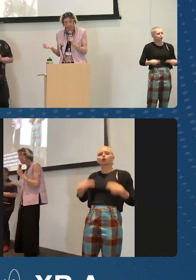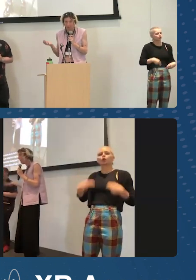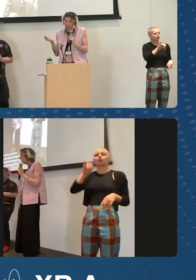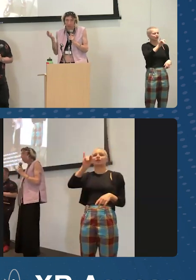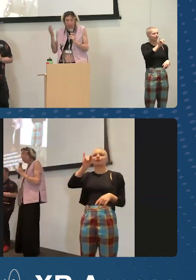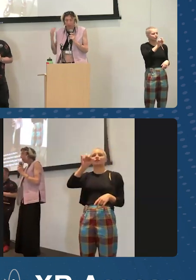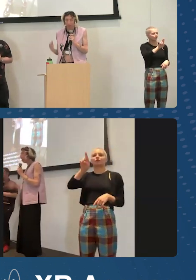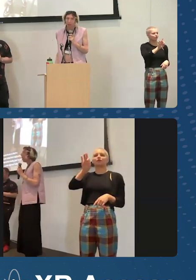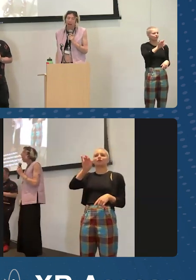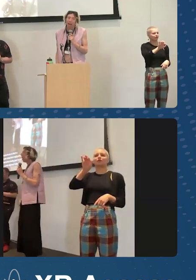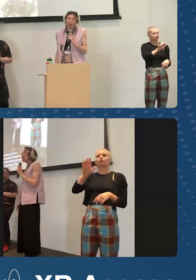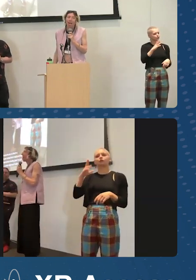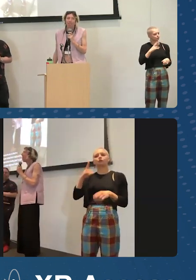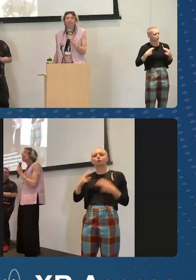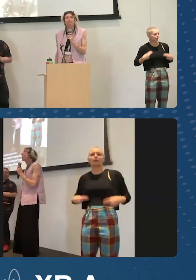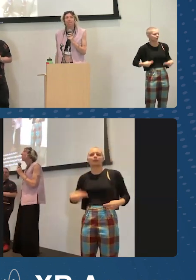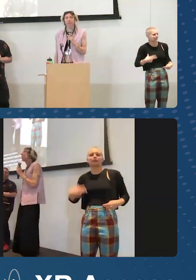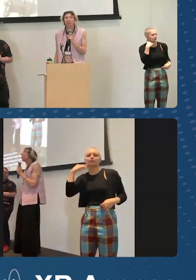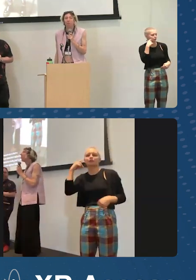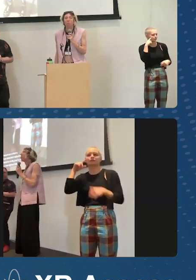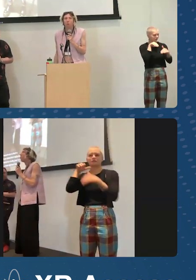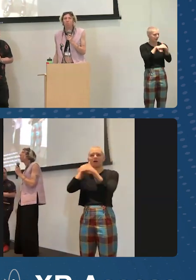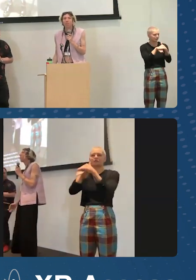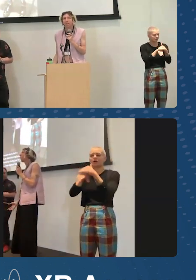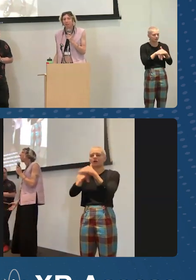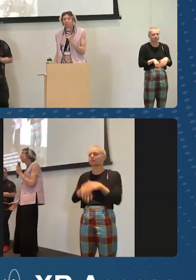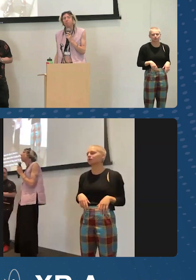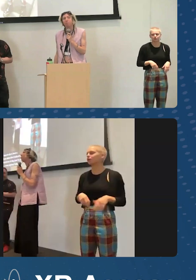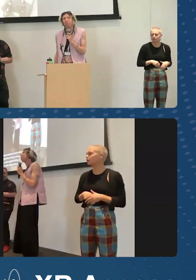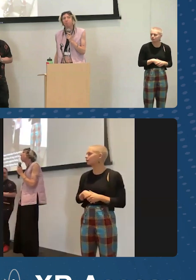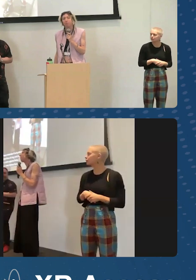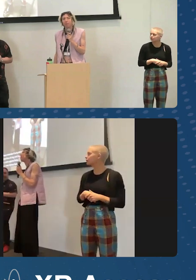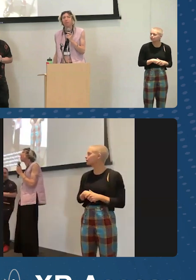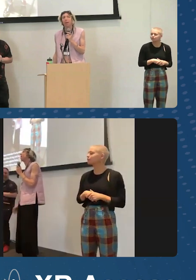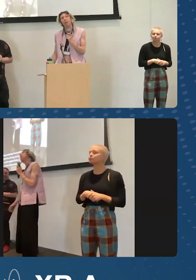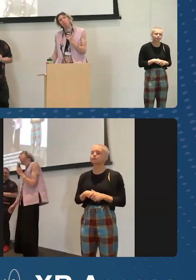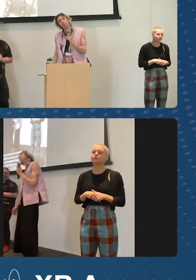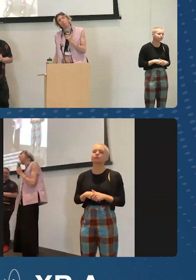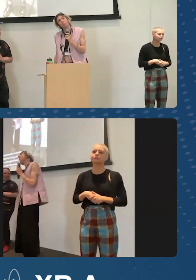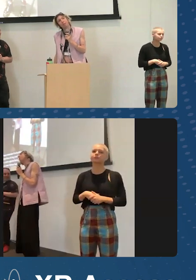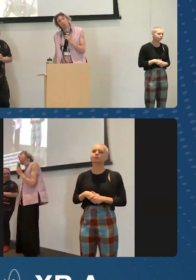I mean, and I think this is like one of these kind of